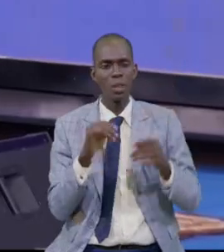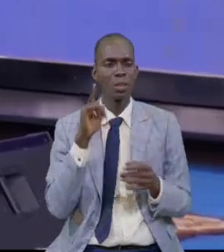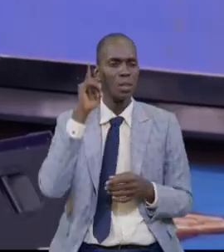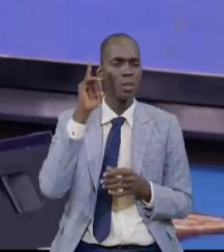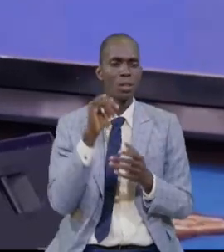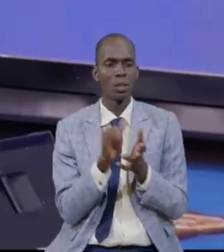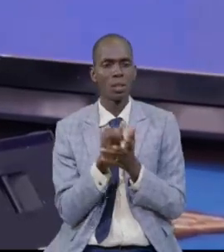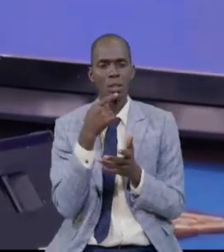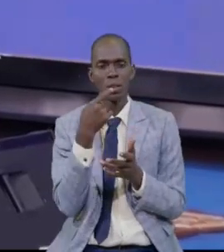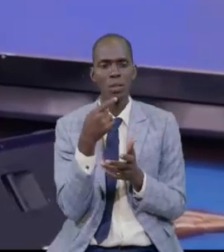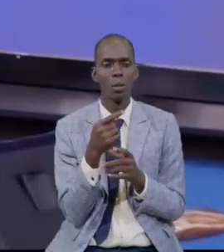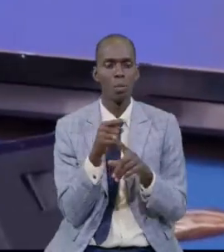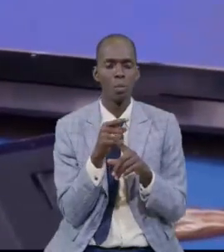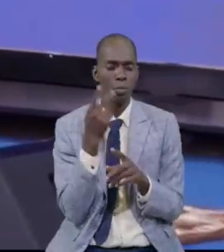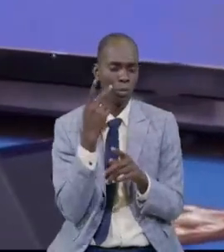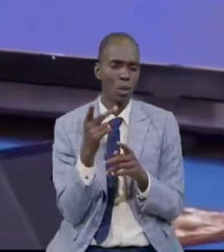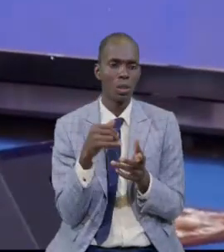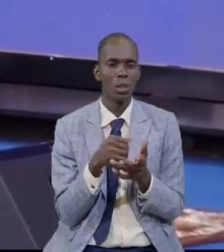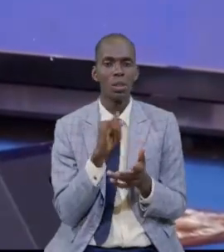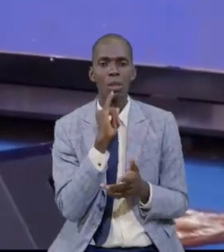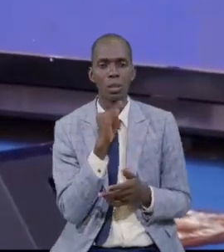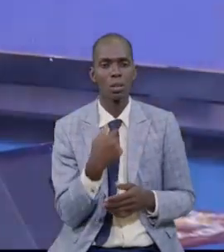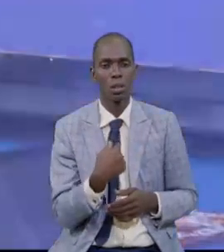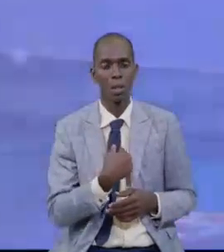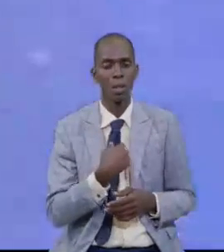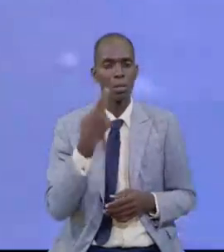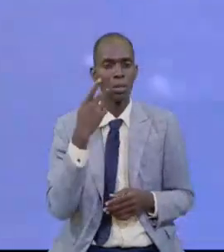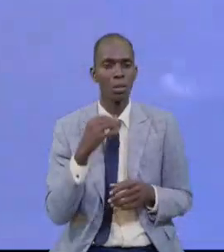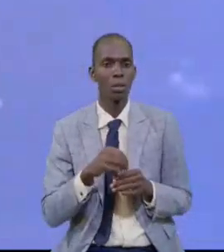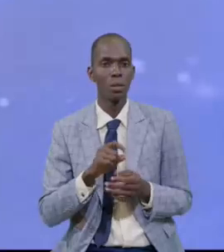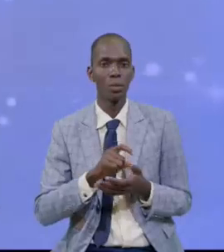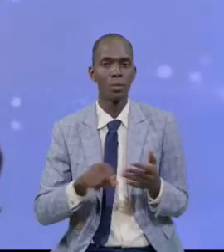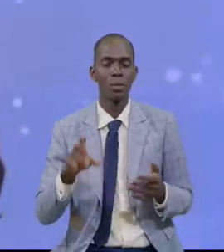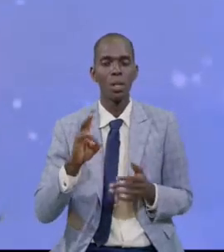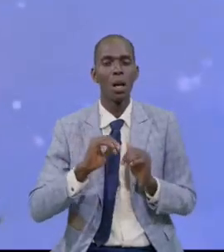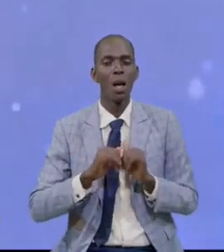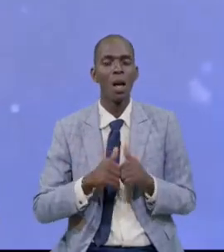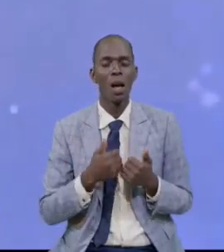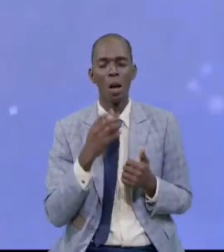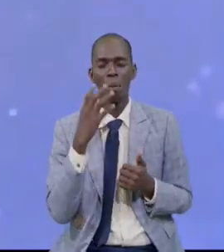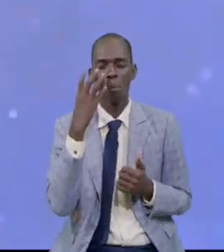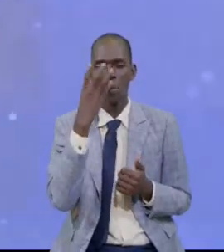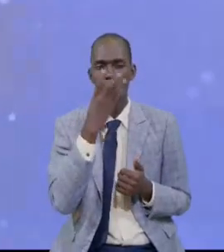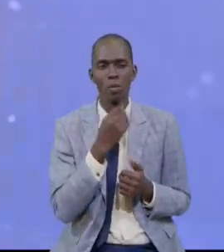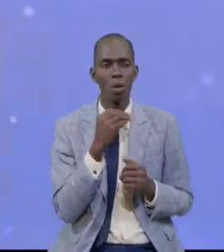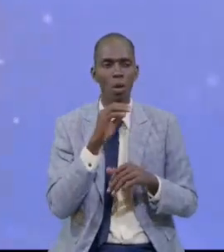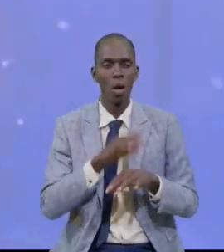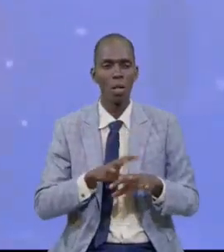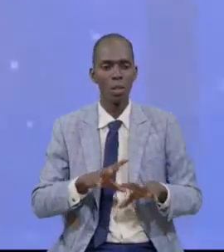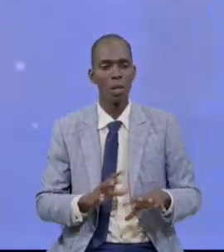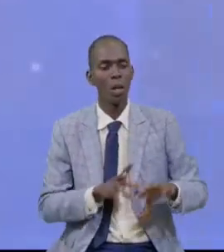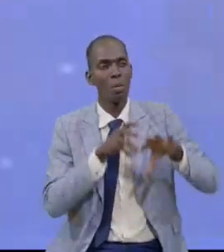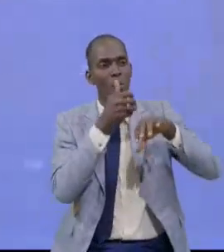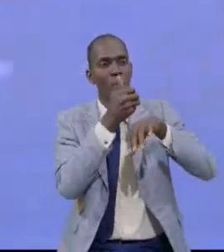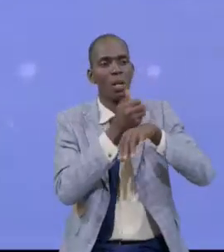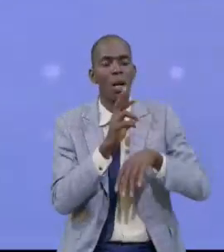at verse 7. In verse 7, how beautiful. Upon the mountains, at the feet of